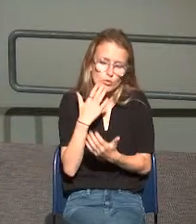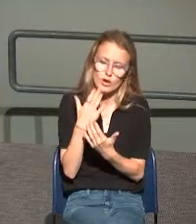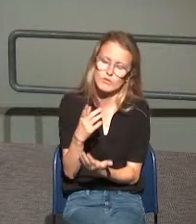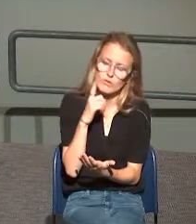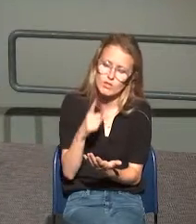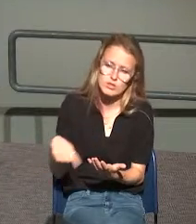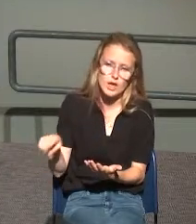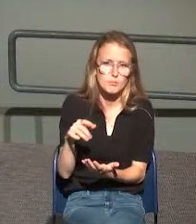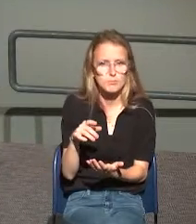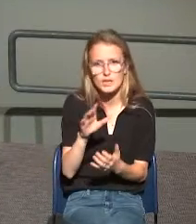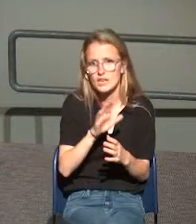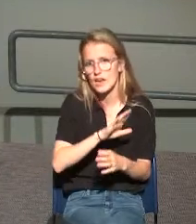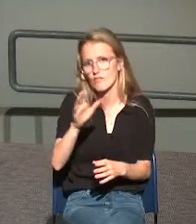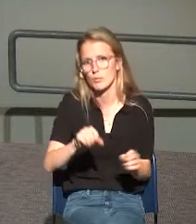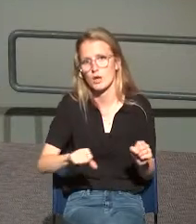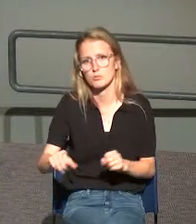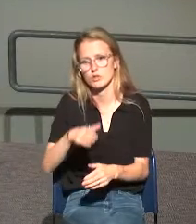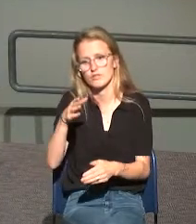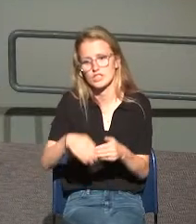done